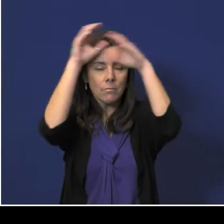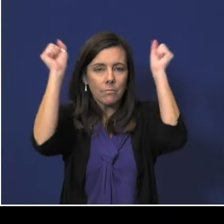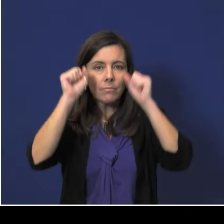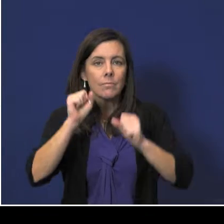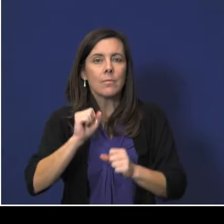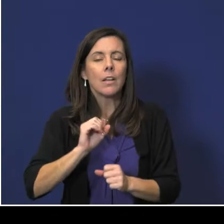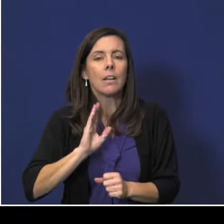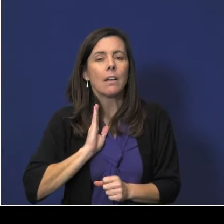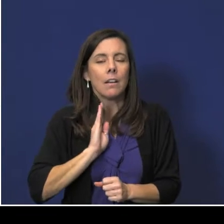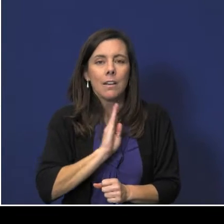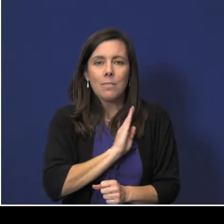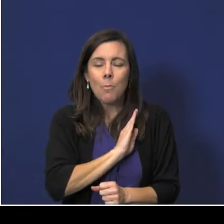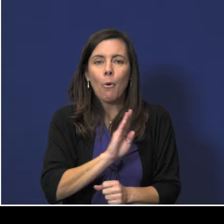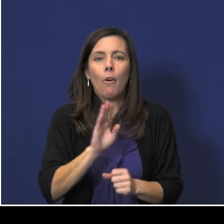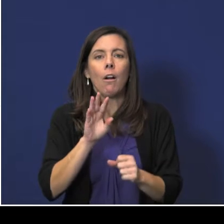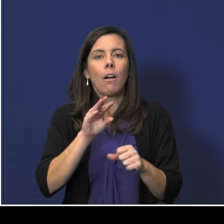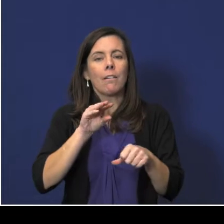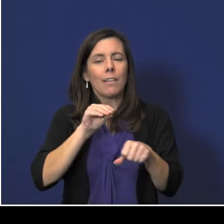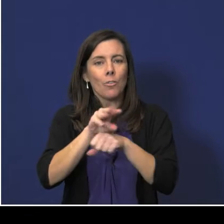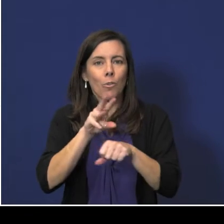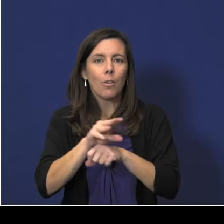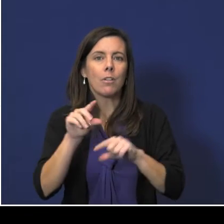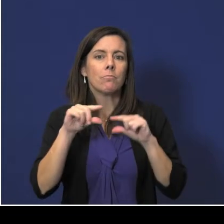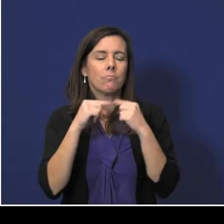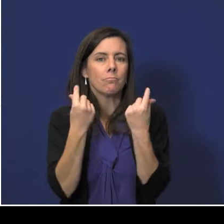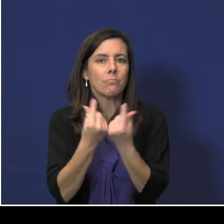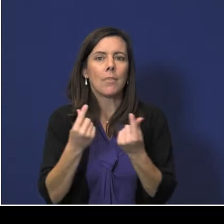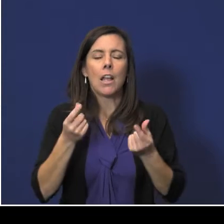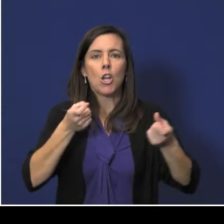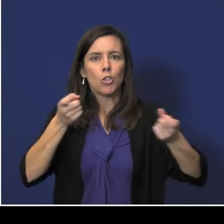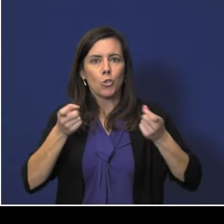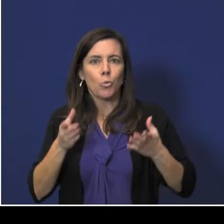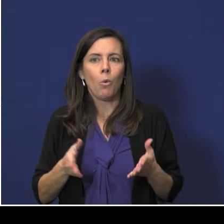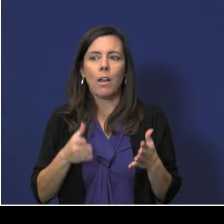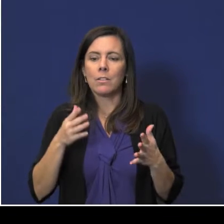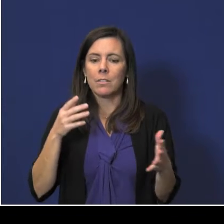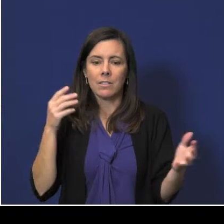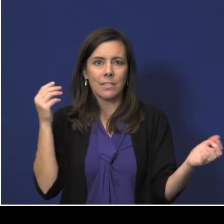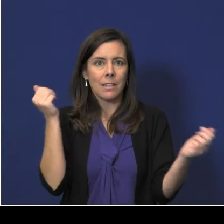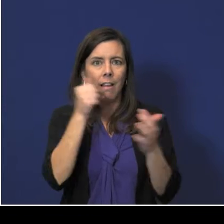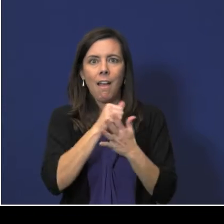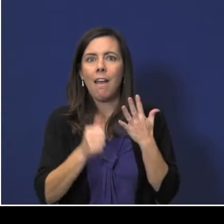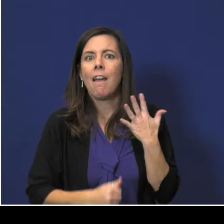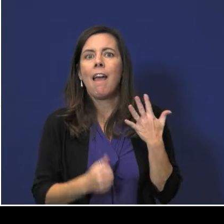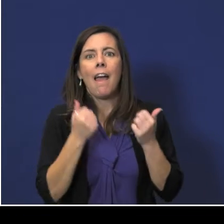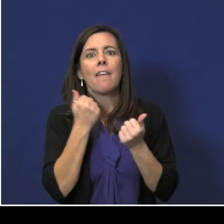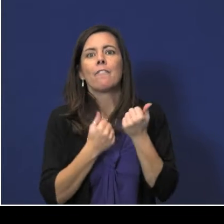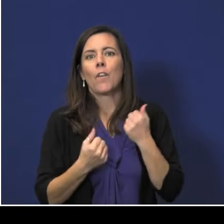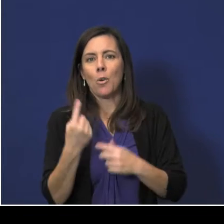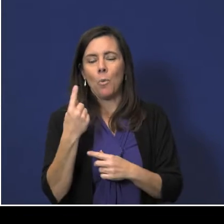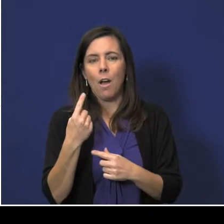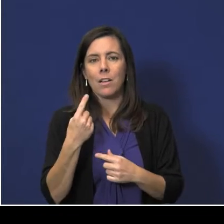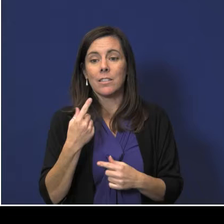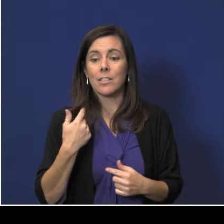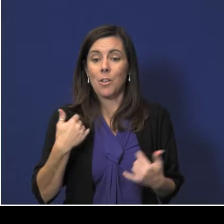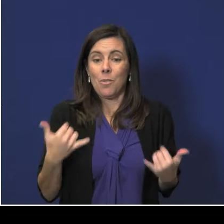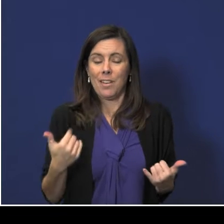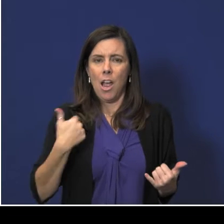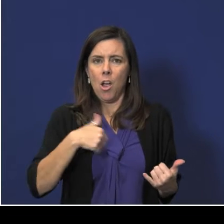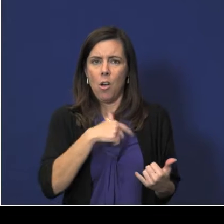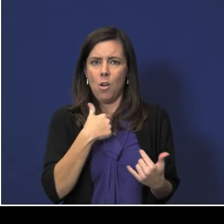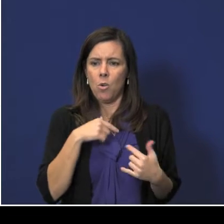assistant superintendents, directors, and it feels like we have met everyone. And what it's done is it's allowed us to really